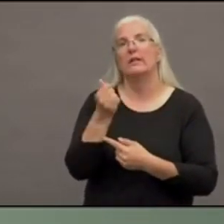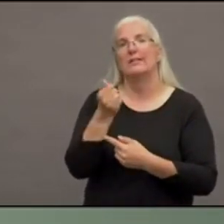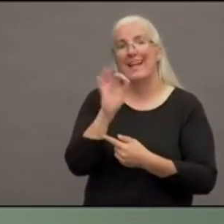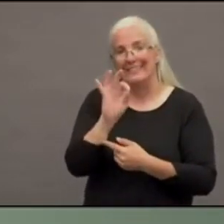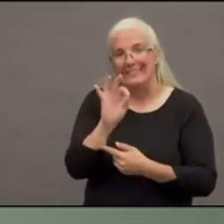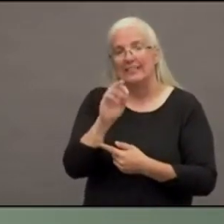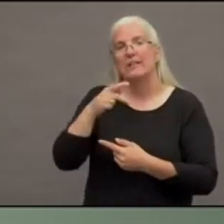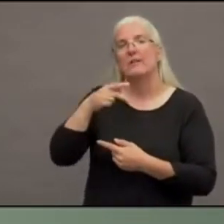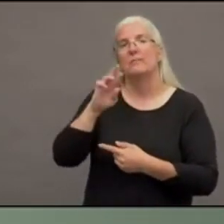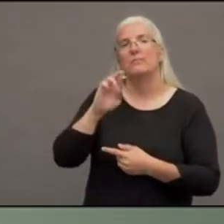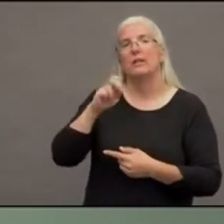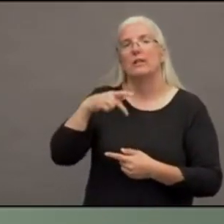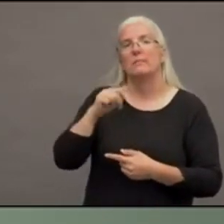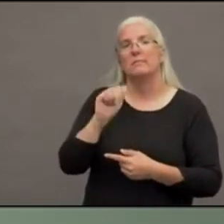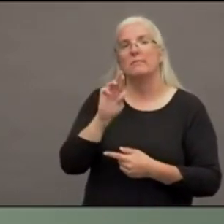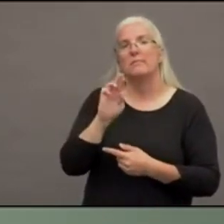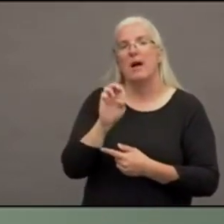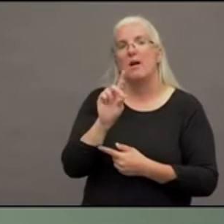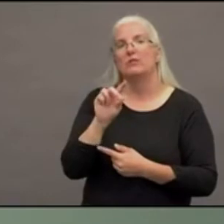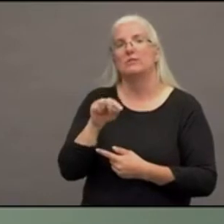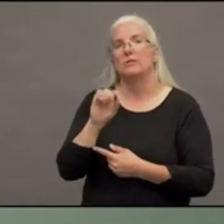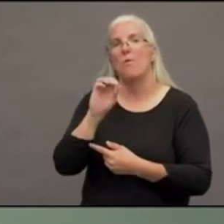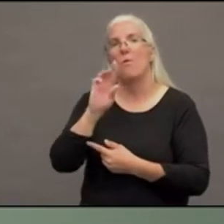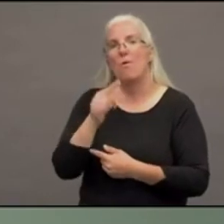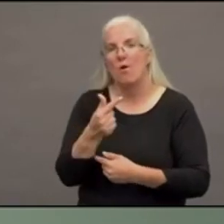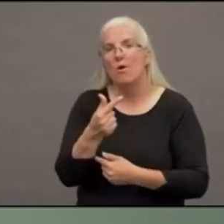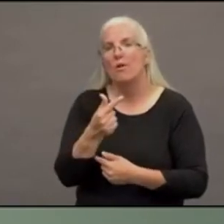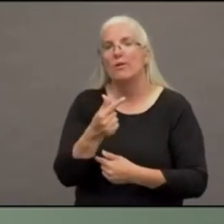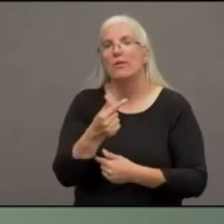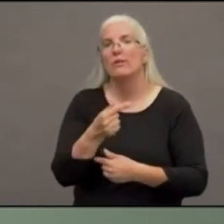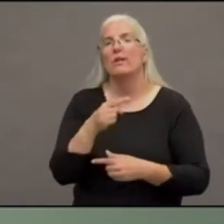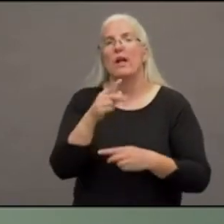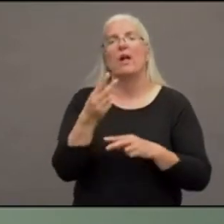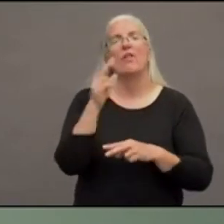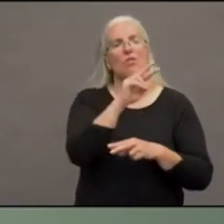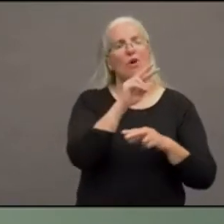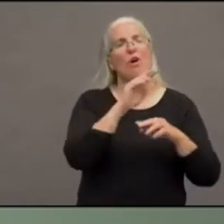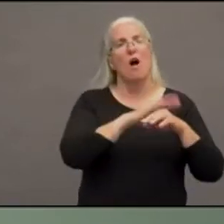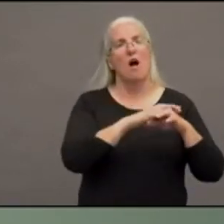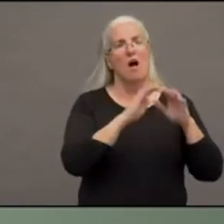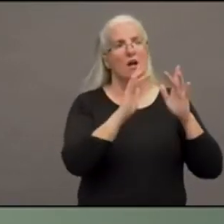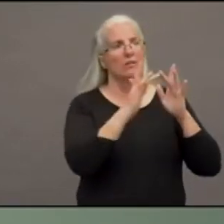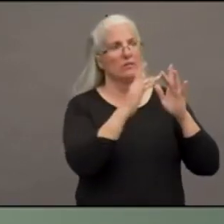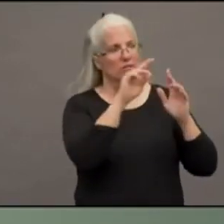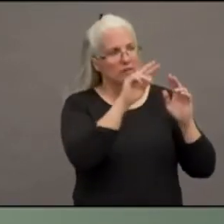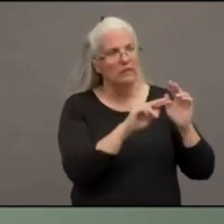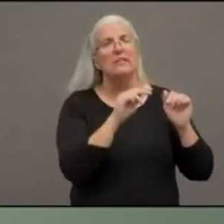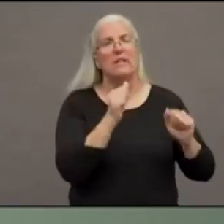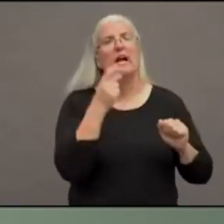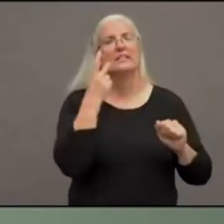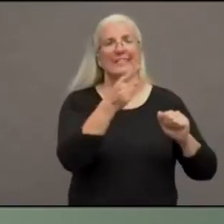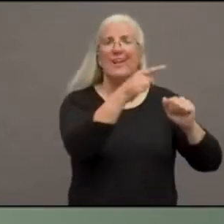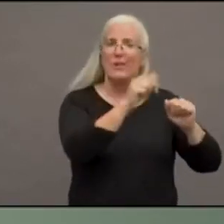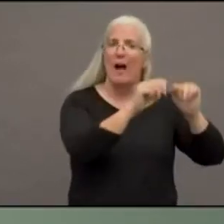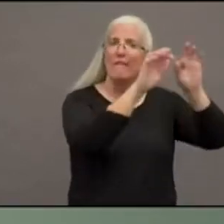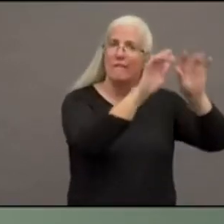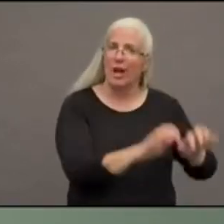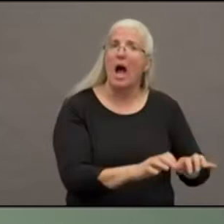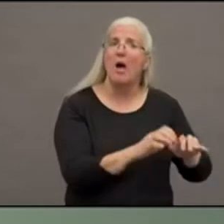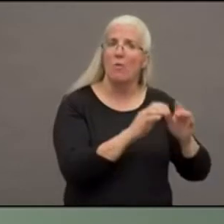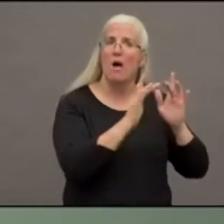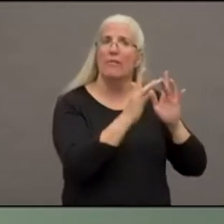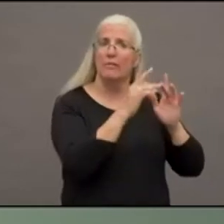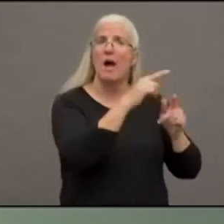covid19prepared.org. You can fill it out electronically, be able to then download the relevant stuff to post at your facility, to hand out to